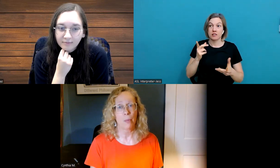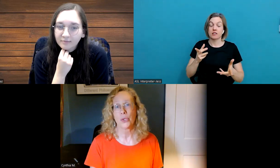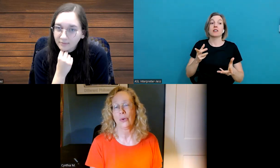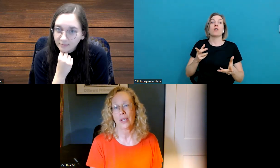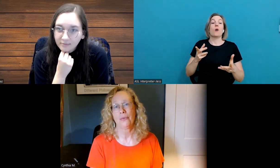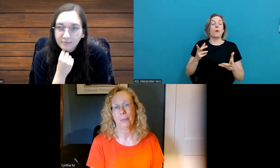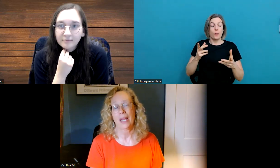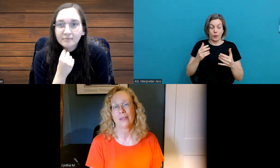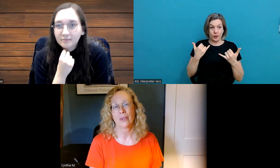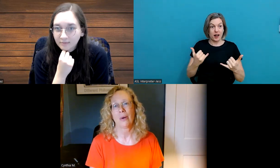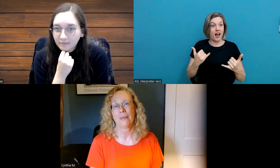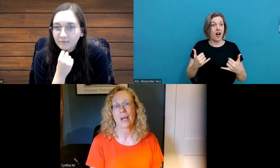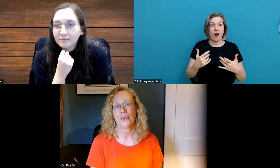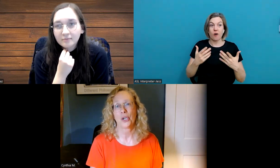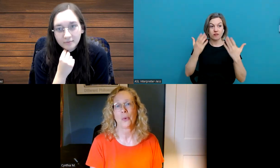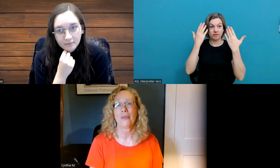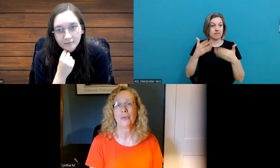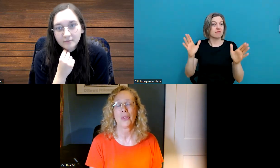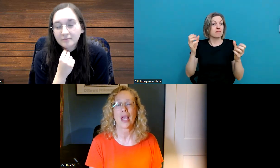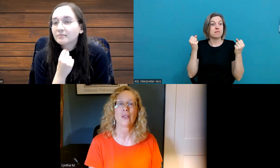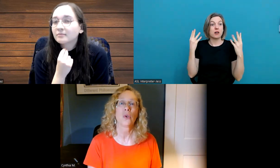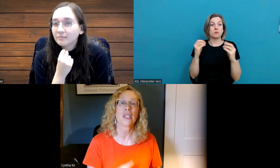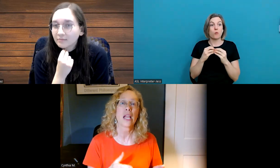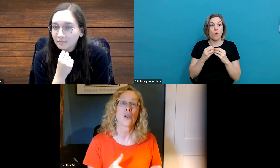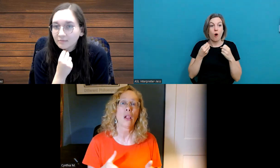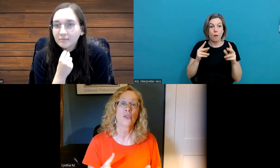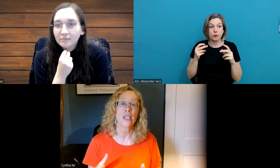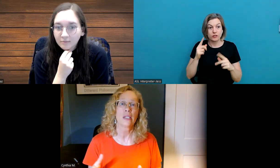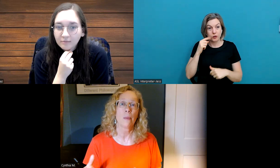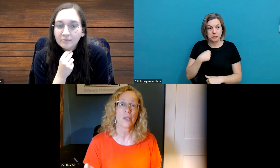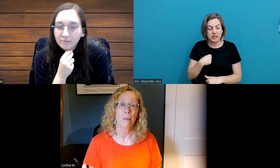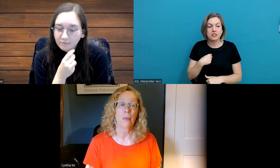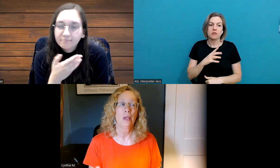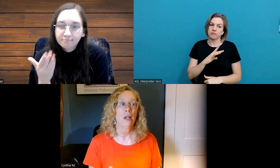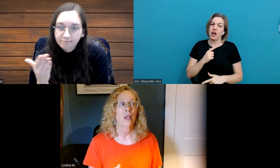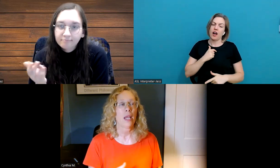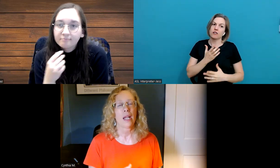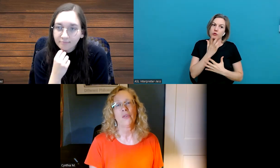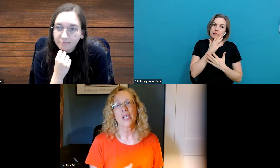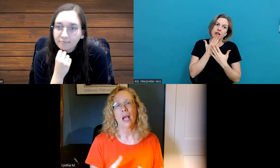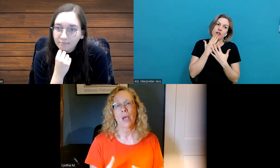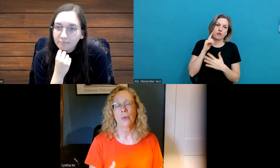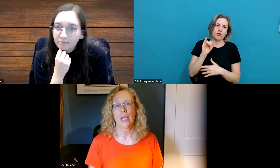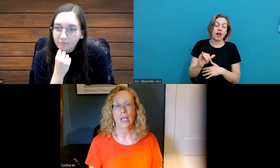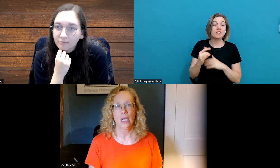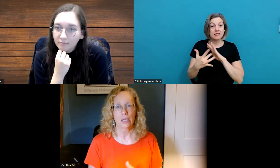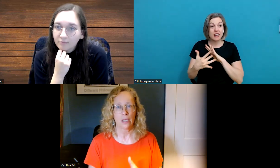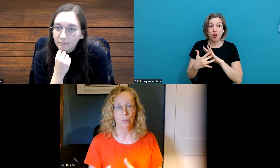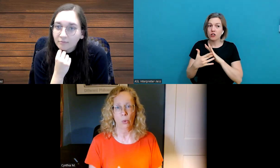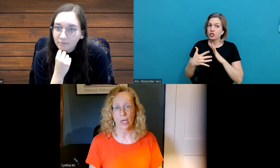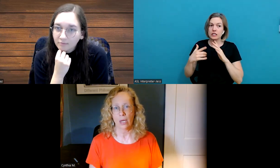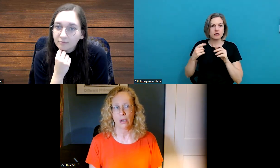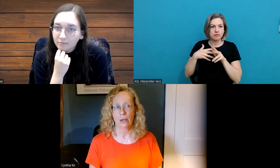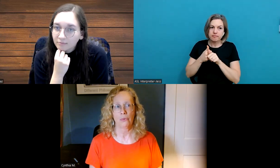of opportunity for me. So I'm very grateful for that. So the technology is kept up. And every time I would hit